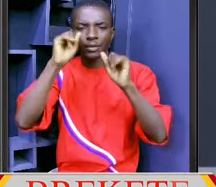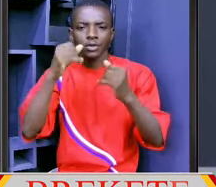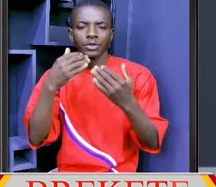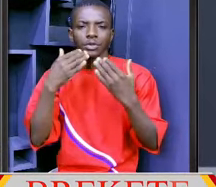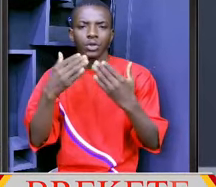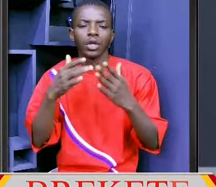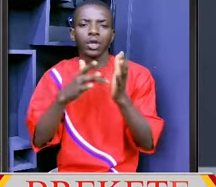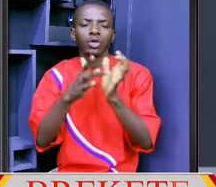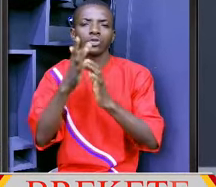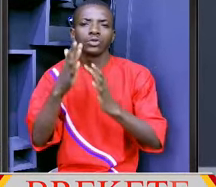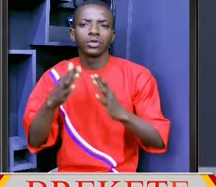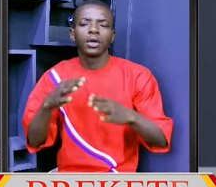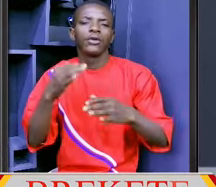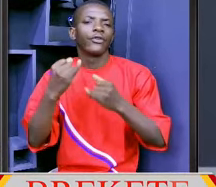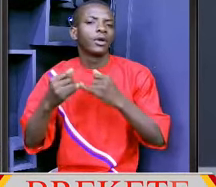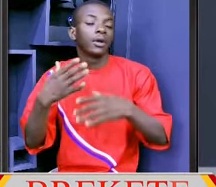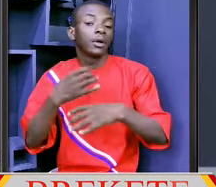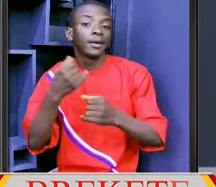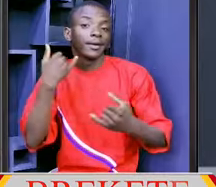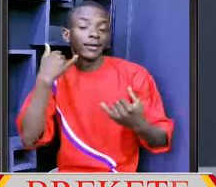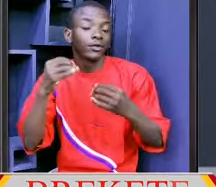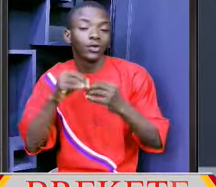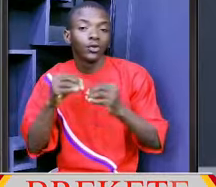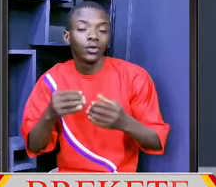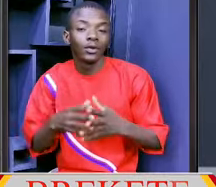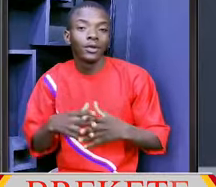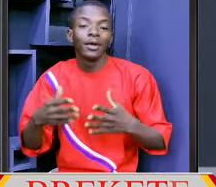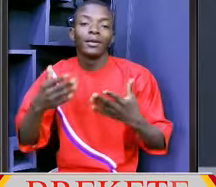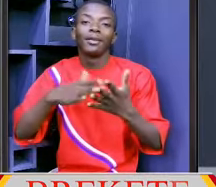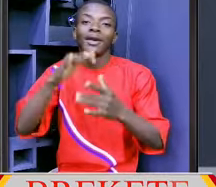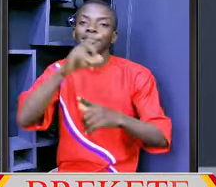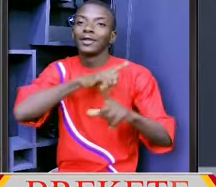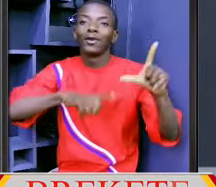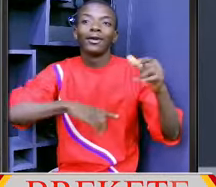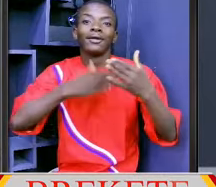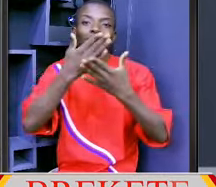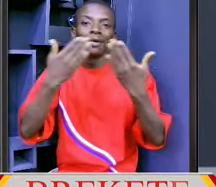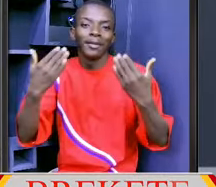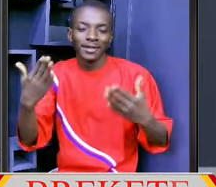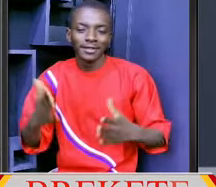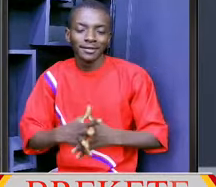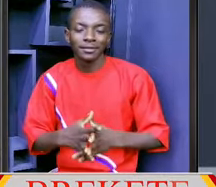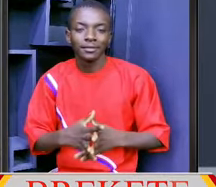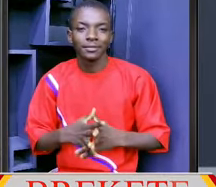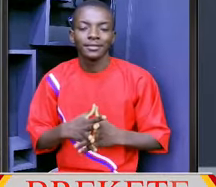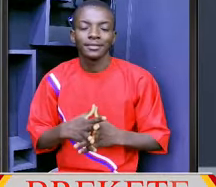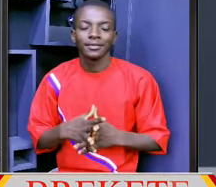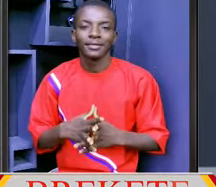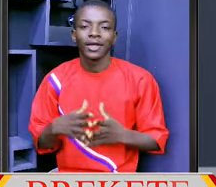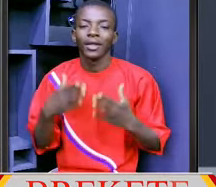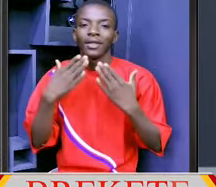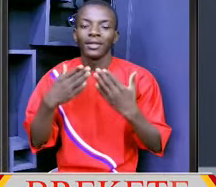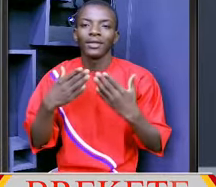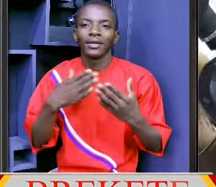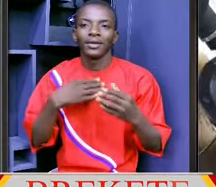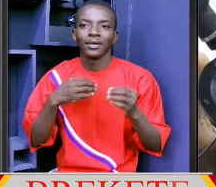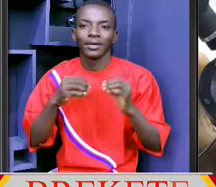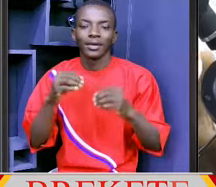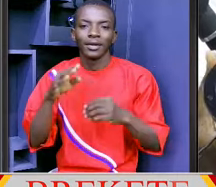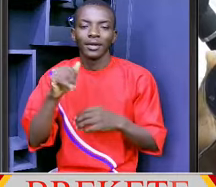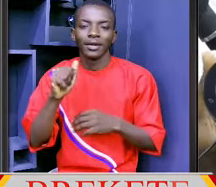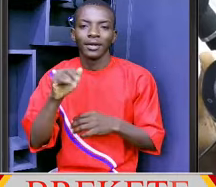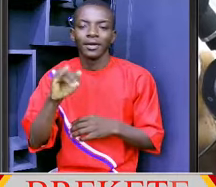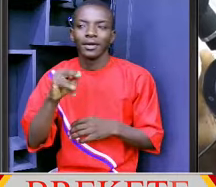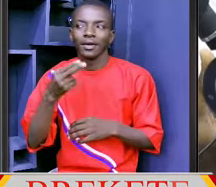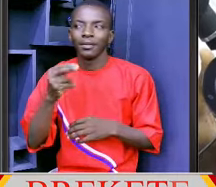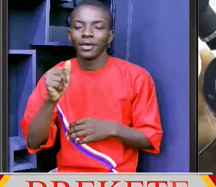Thank you, Jesus. I finally get your number, sir. Praise the Lord, somebody. Hallelujah. Thank you. My name is